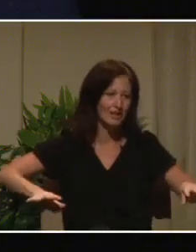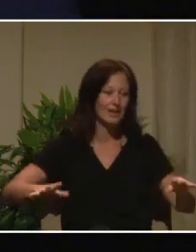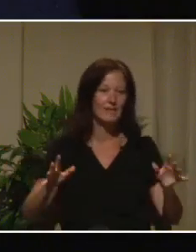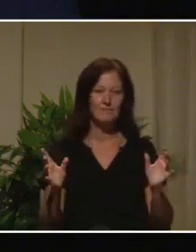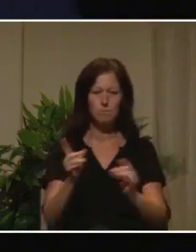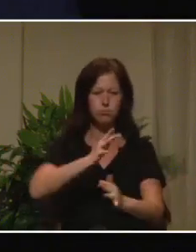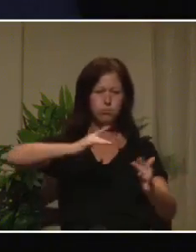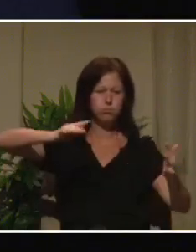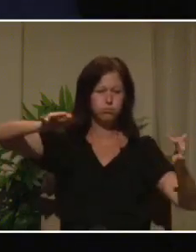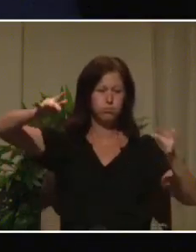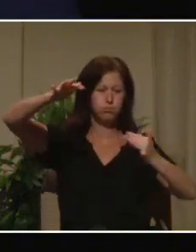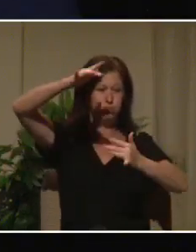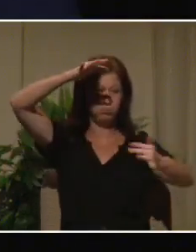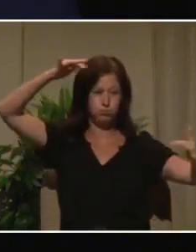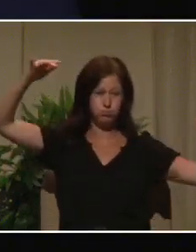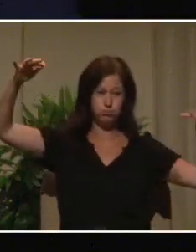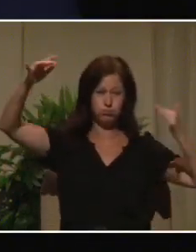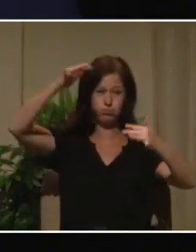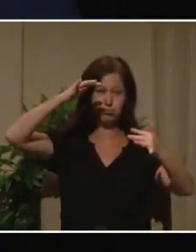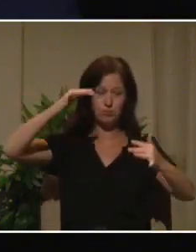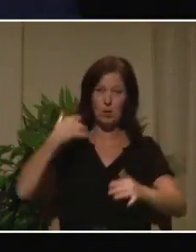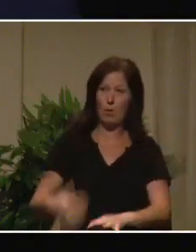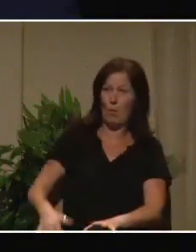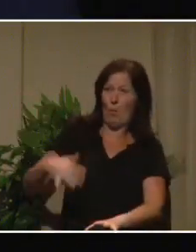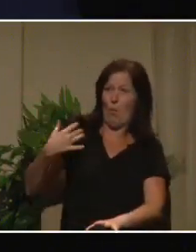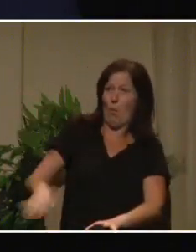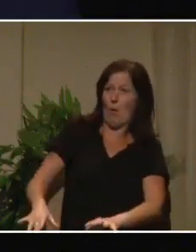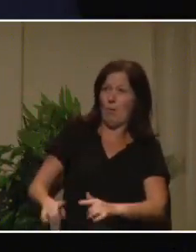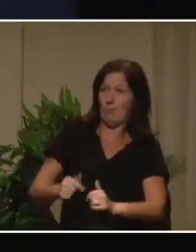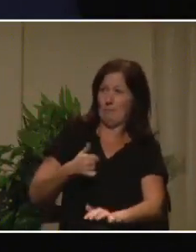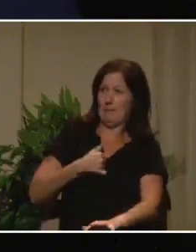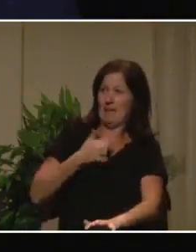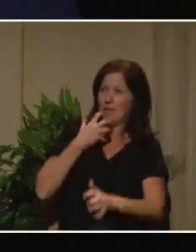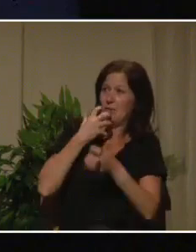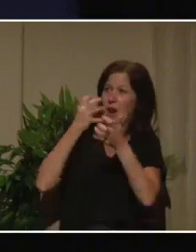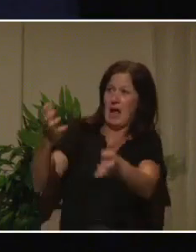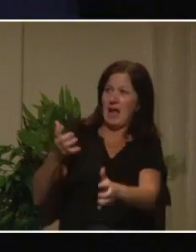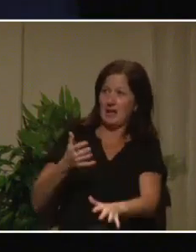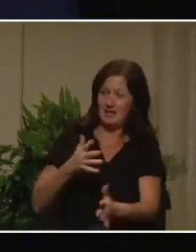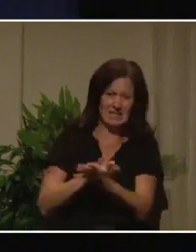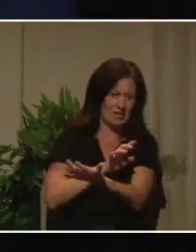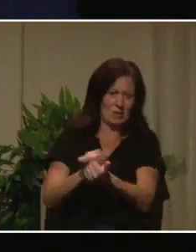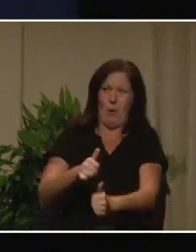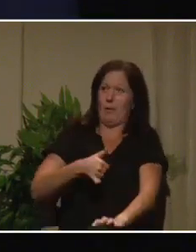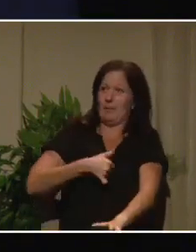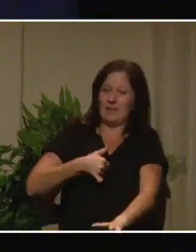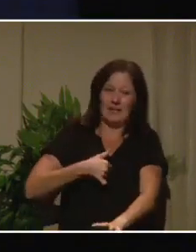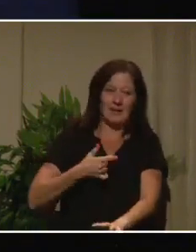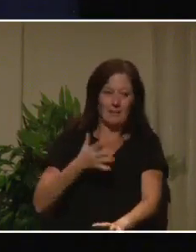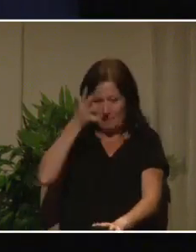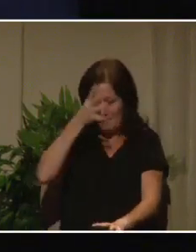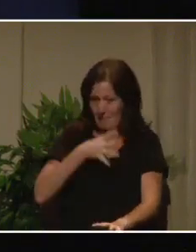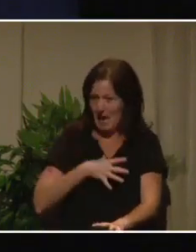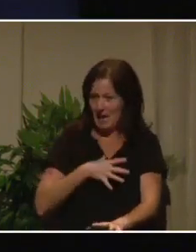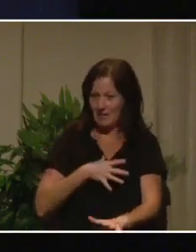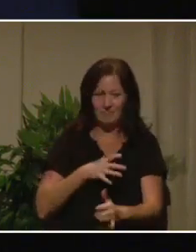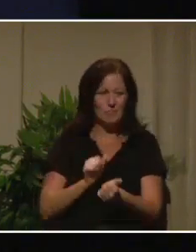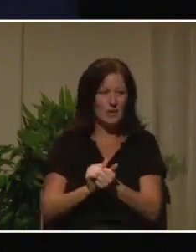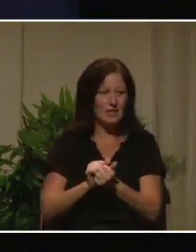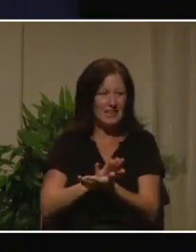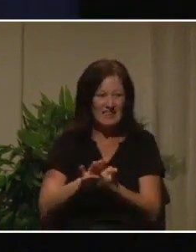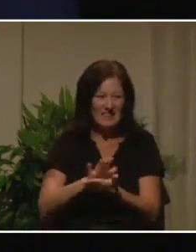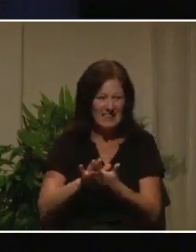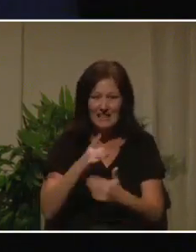smoke. "Woe to me," I cried. "I am ruined, for I am a man of unclean lips, and I live